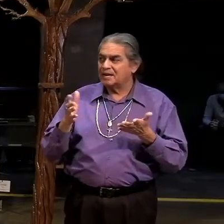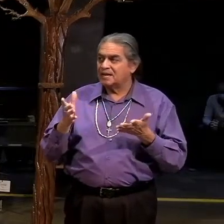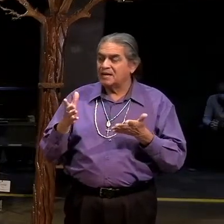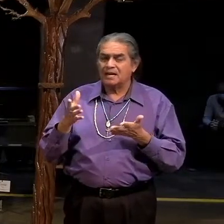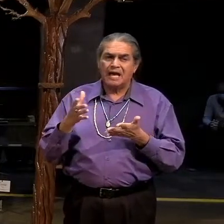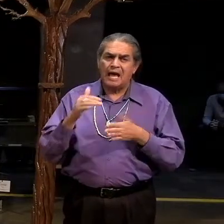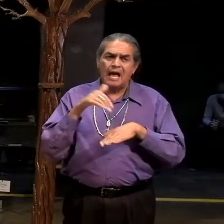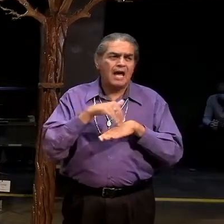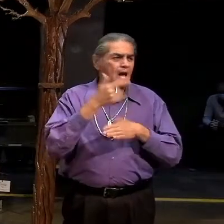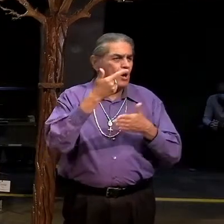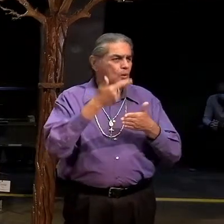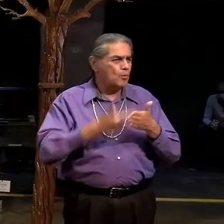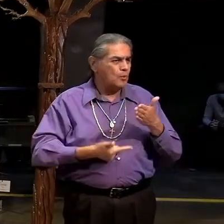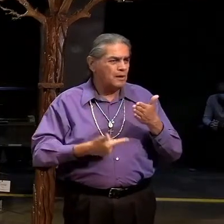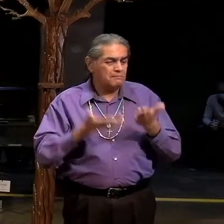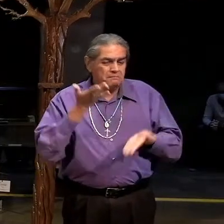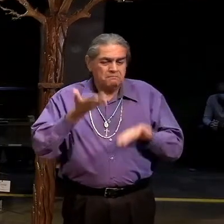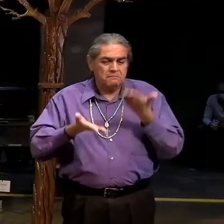happened,